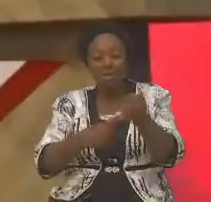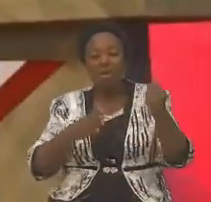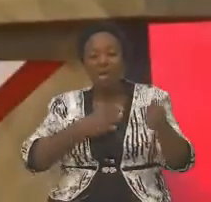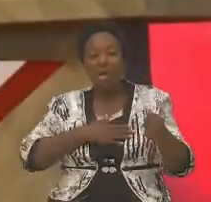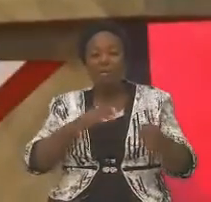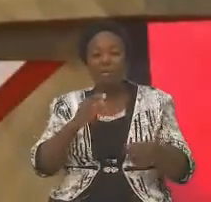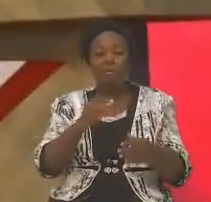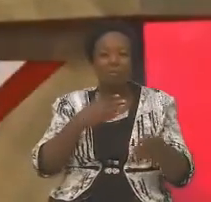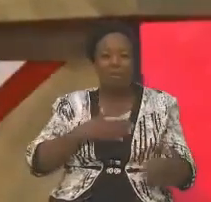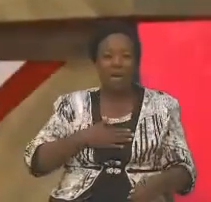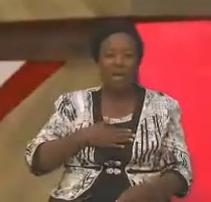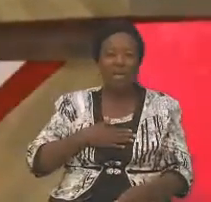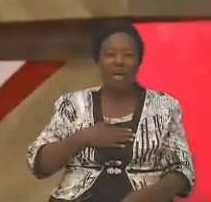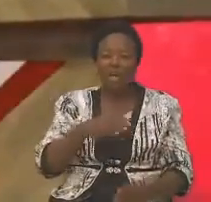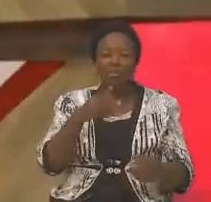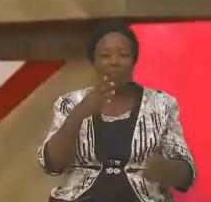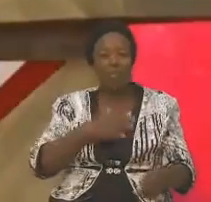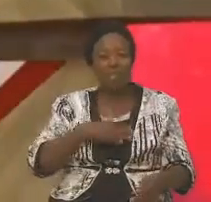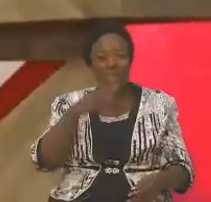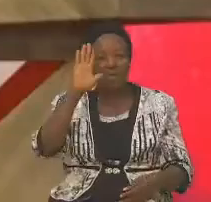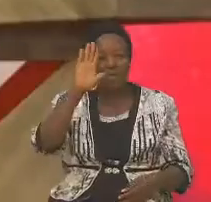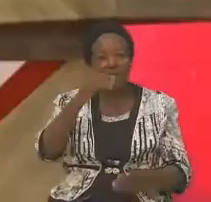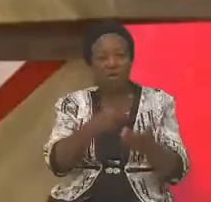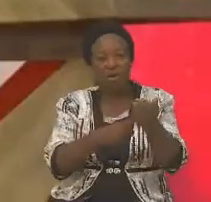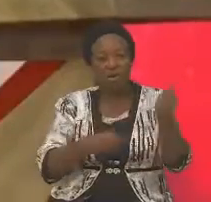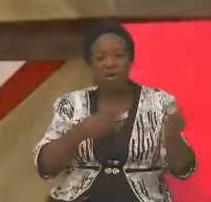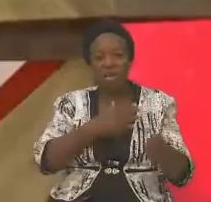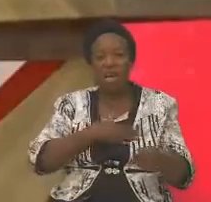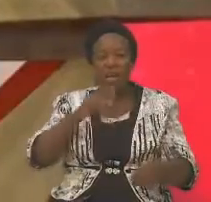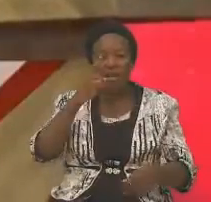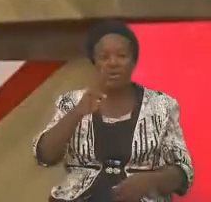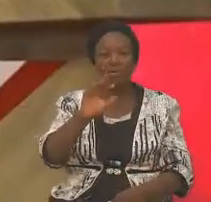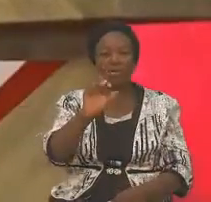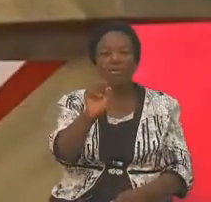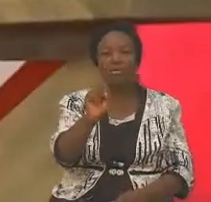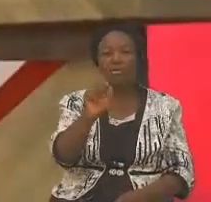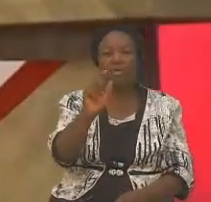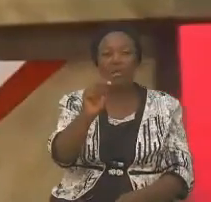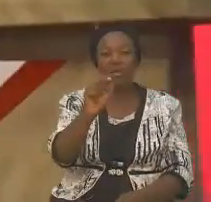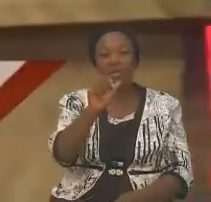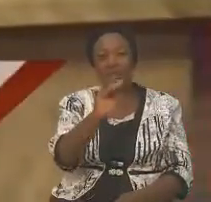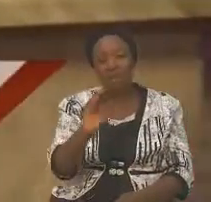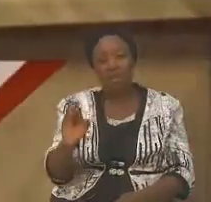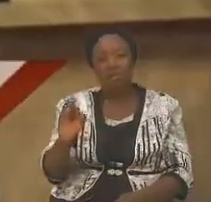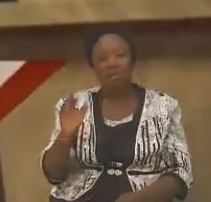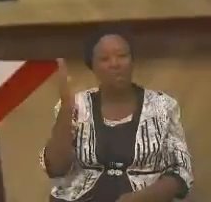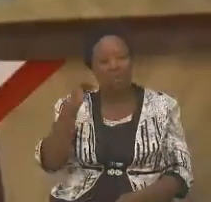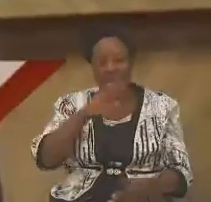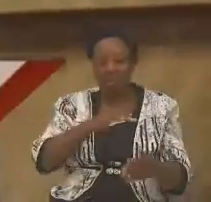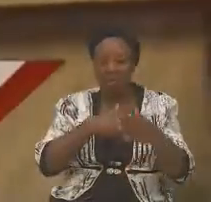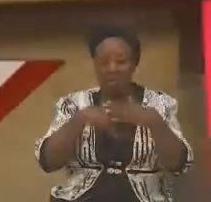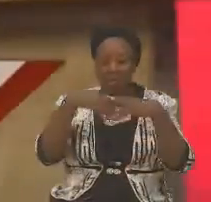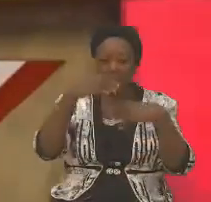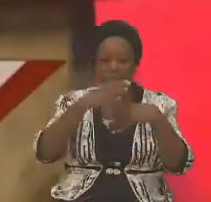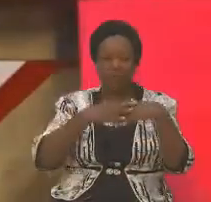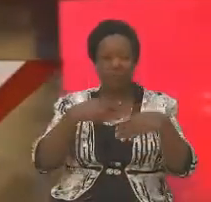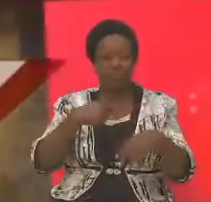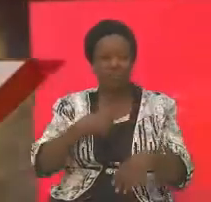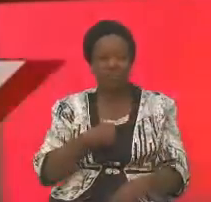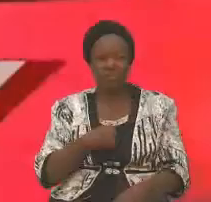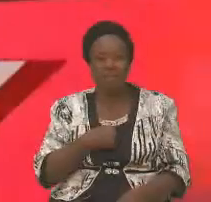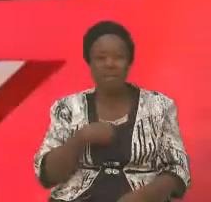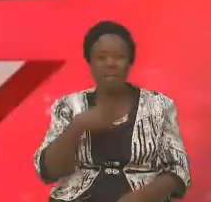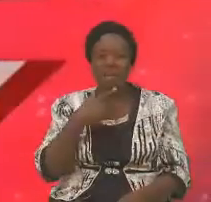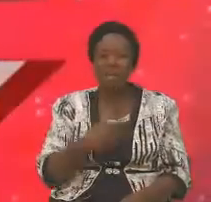thy staff, they comfort me. Thy rod and thy staff, they comfort me. Look up here.